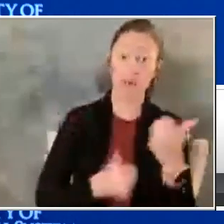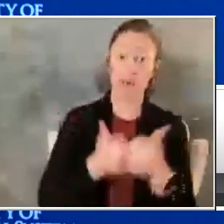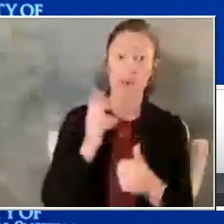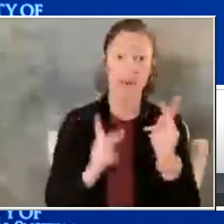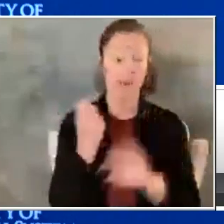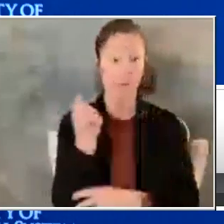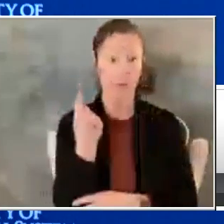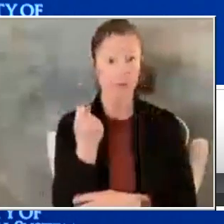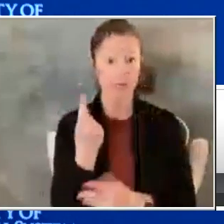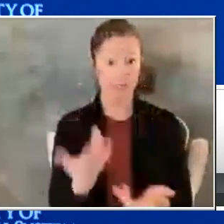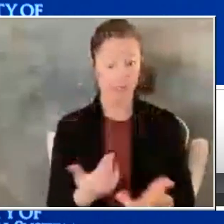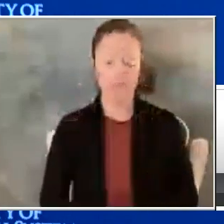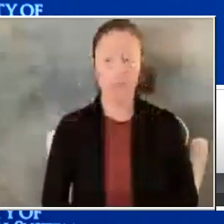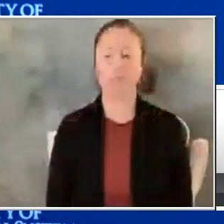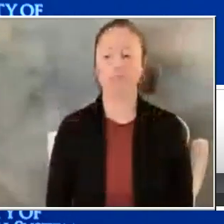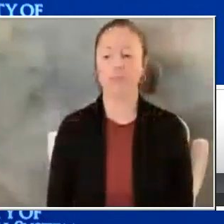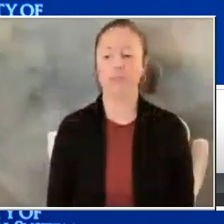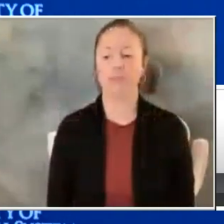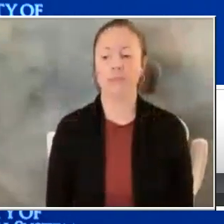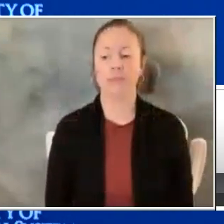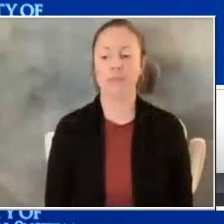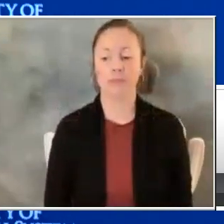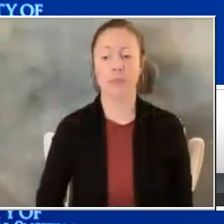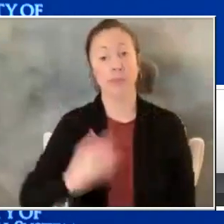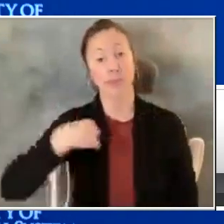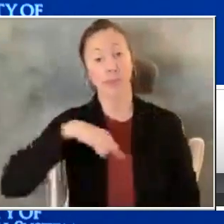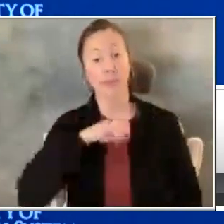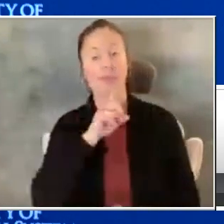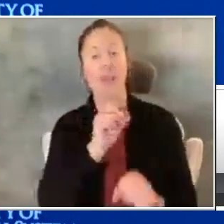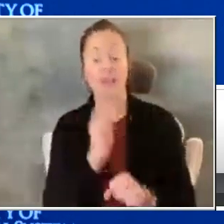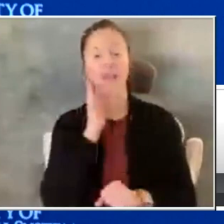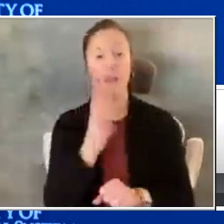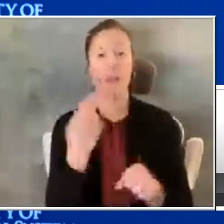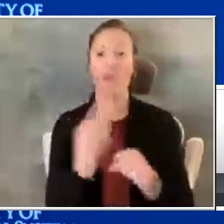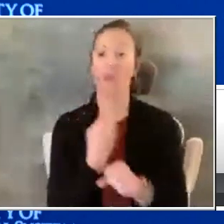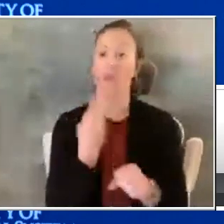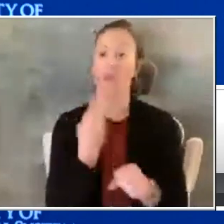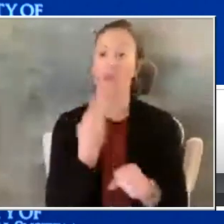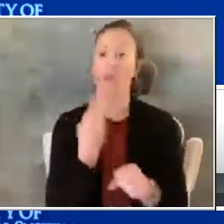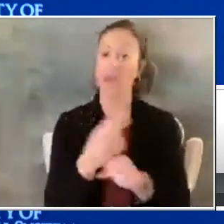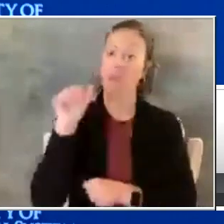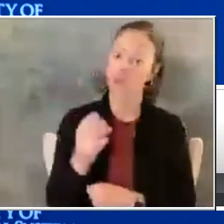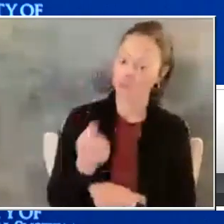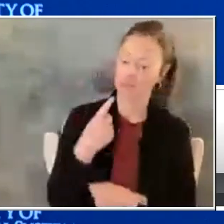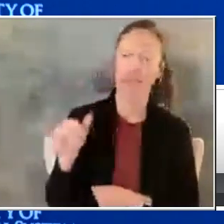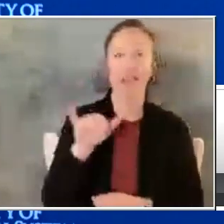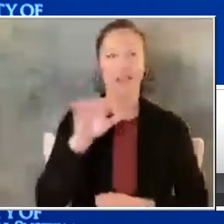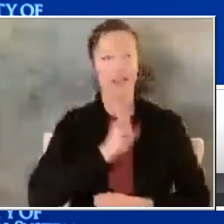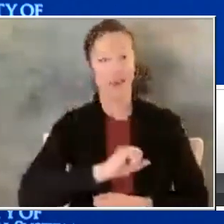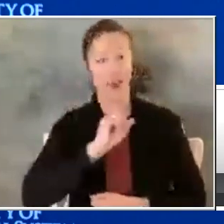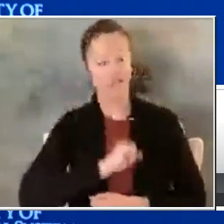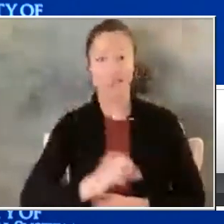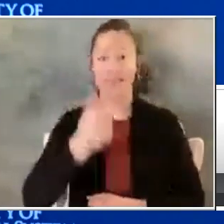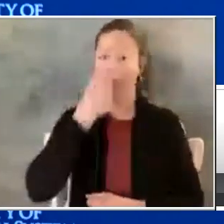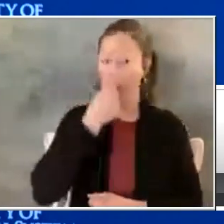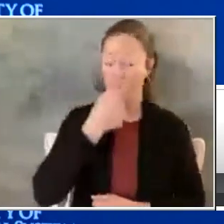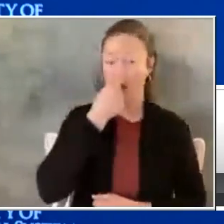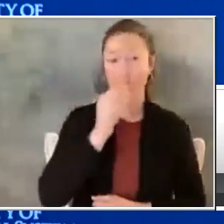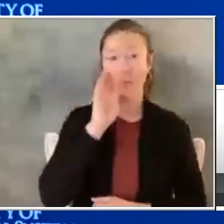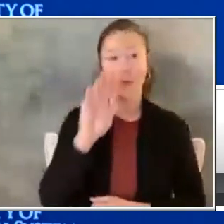understand is that we take antibiotics. So things like coughs and colds, we know that antibiotics